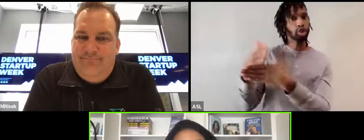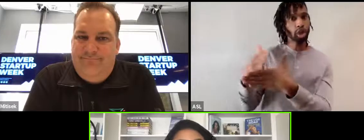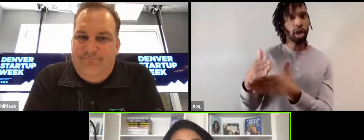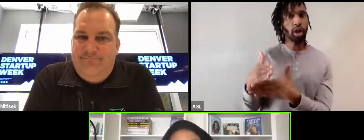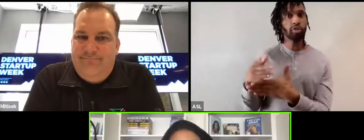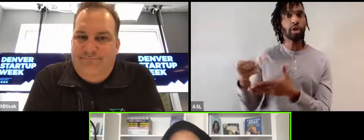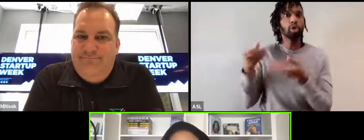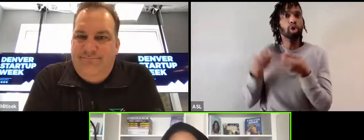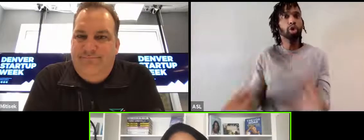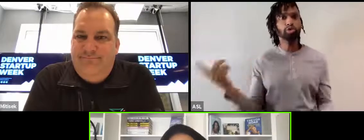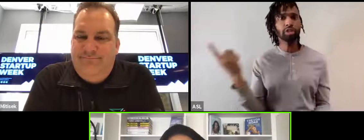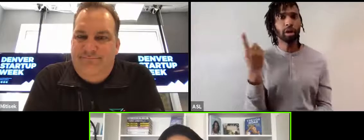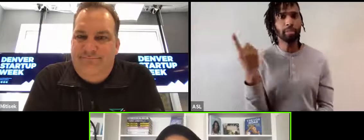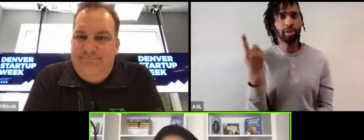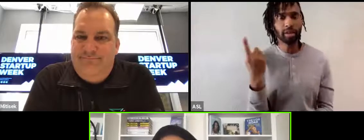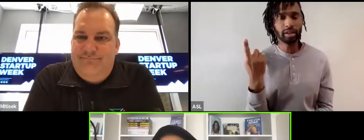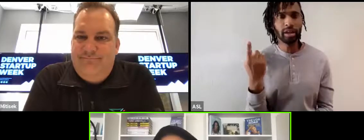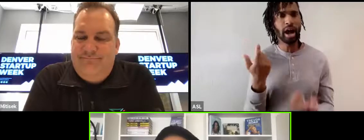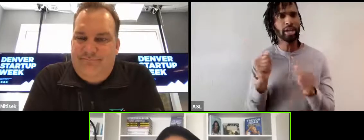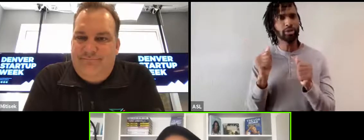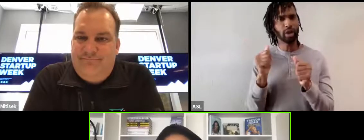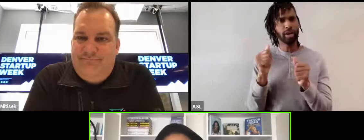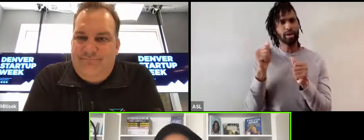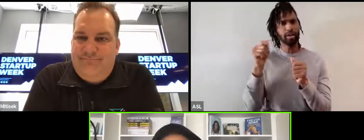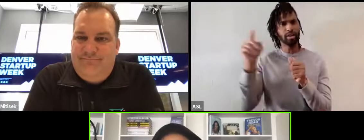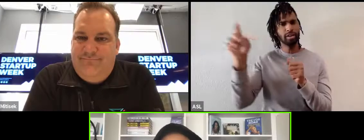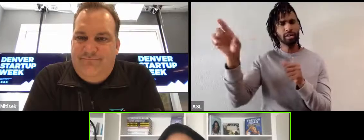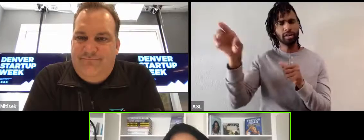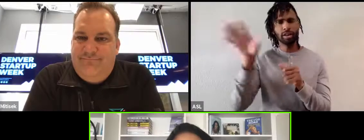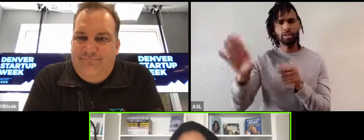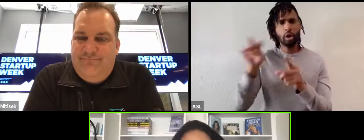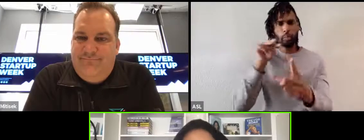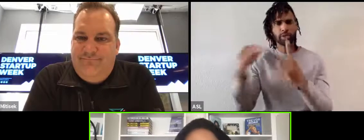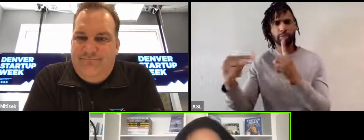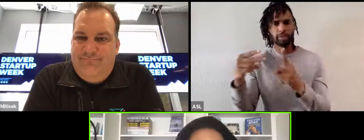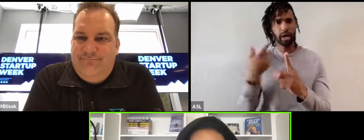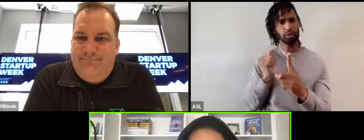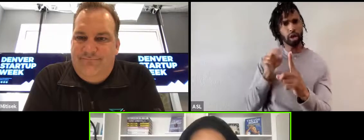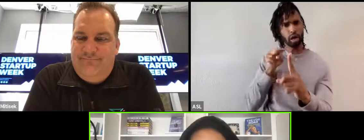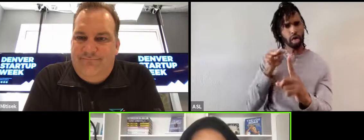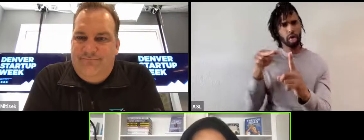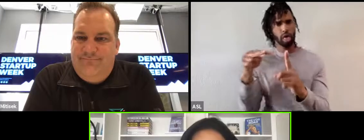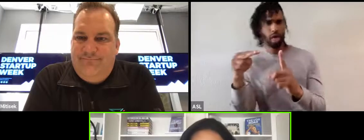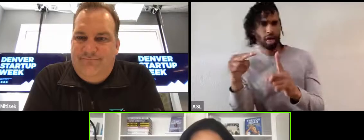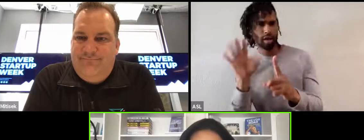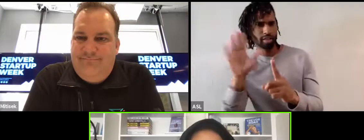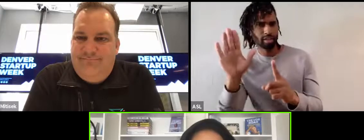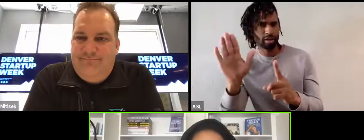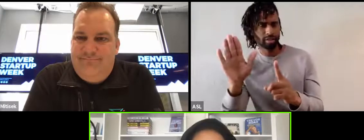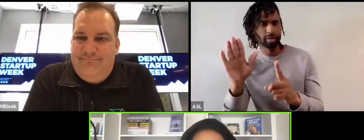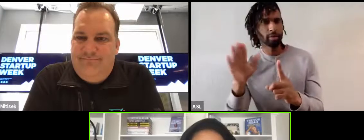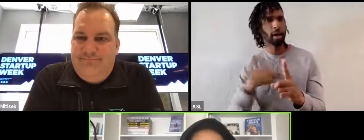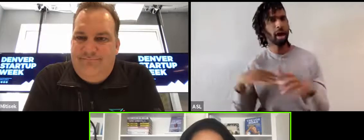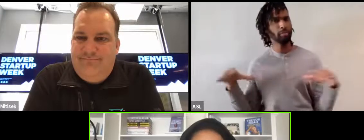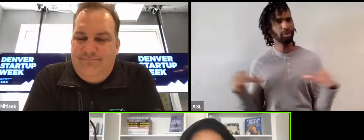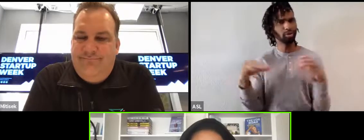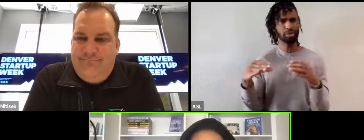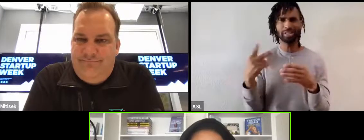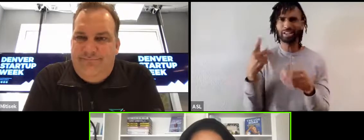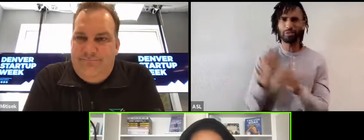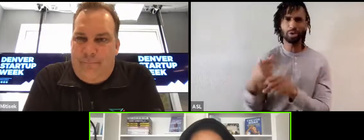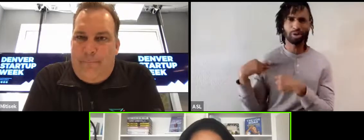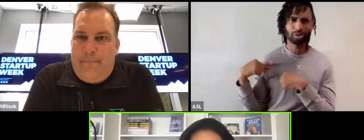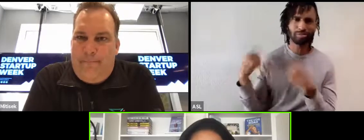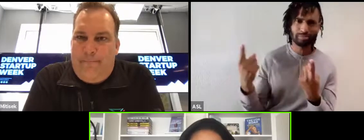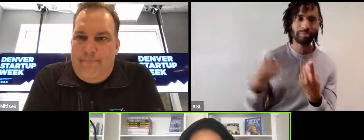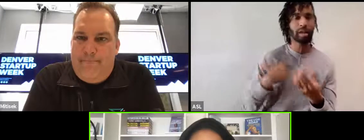would lose something. I try to get into that headspace and try to explain it to people. And I do this, I've done this for several years, where I